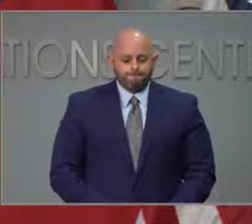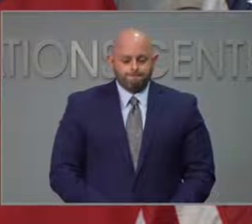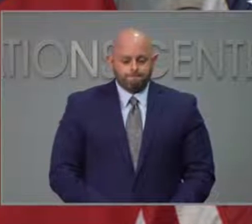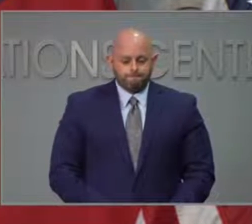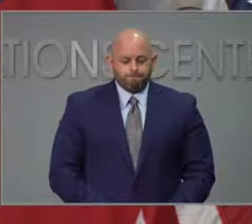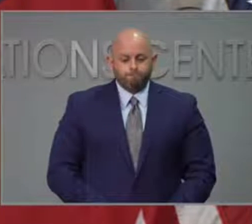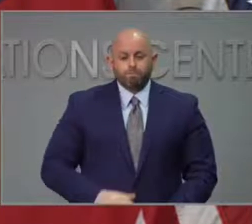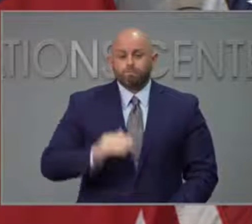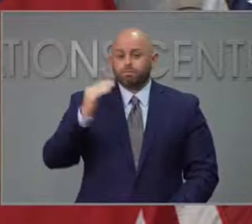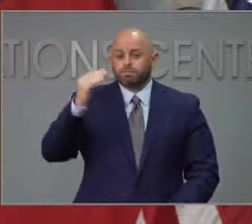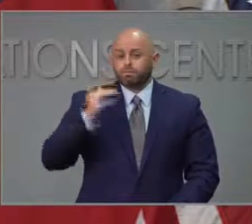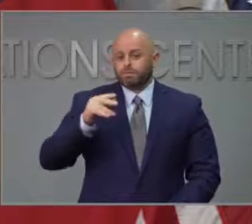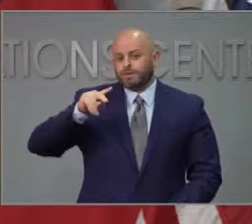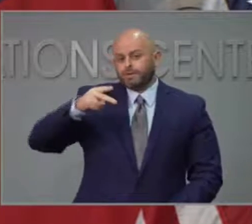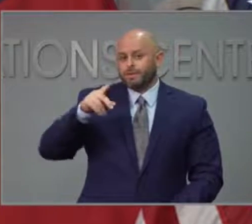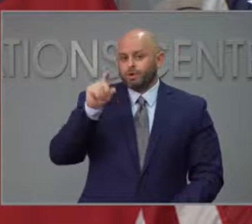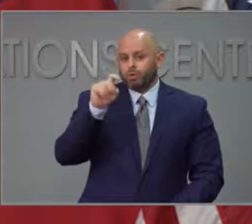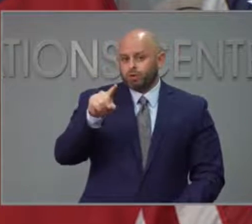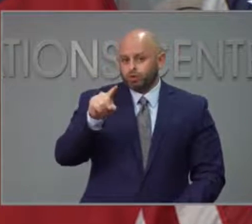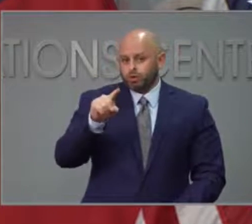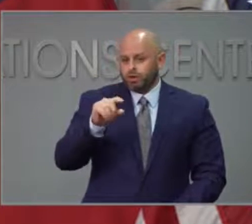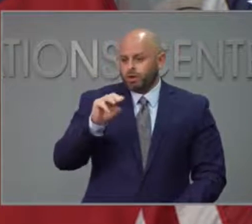We have a follow-up from Rusty Jacobs.